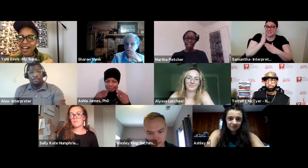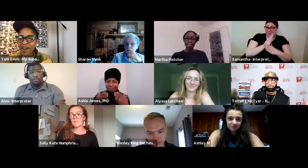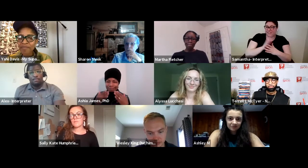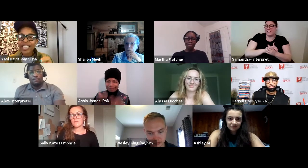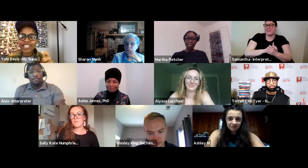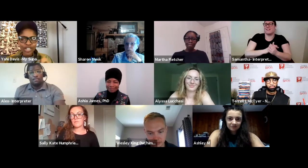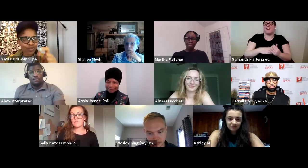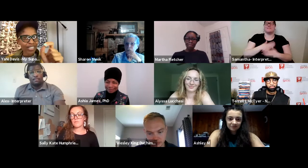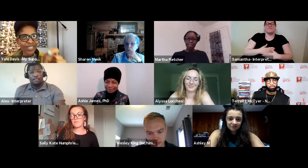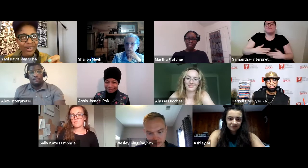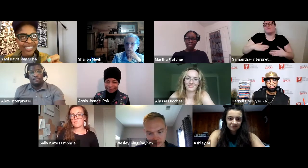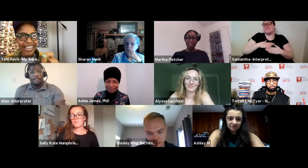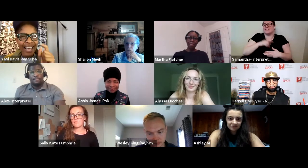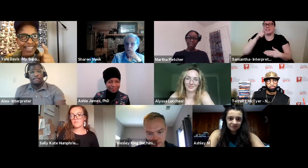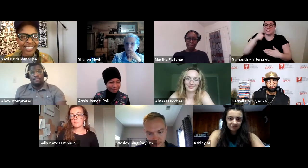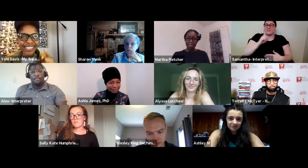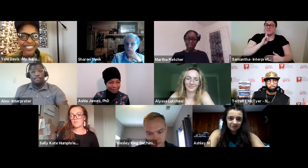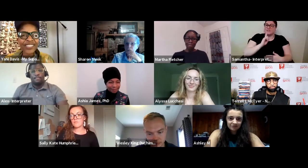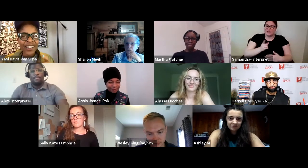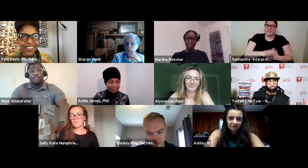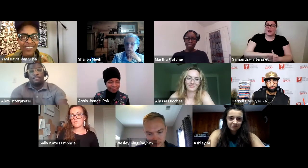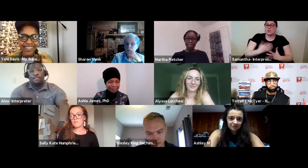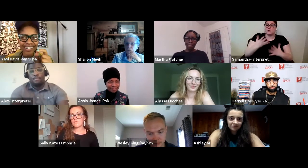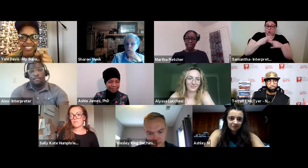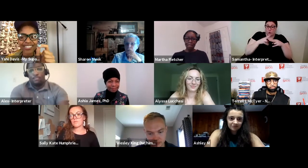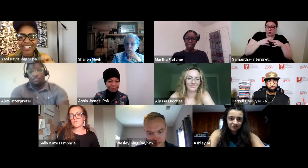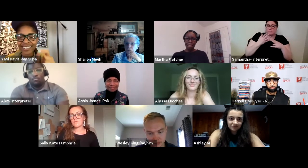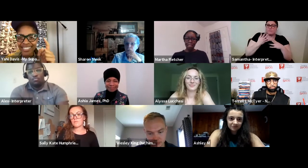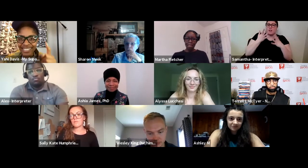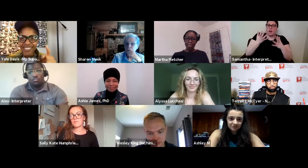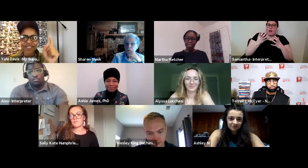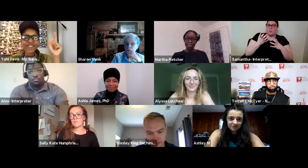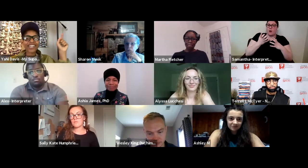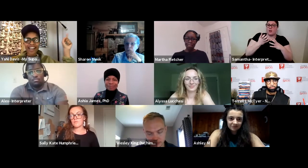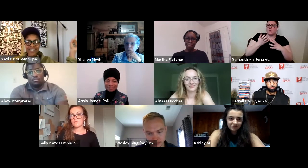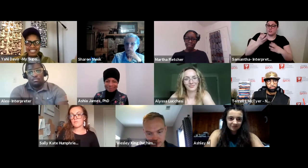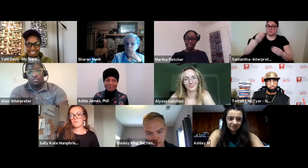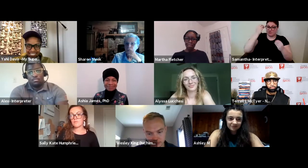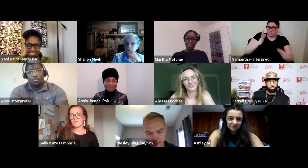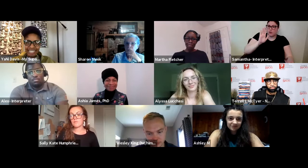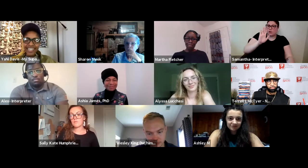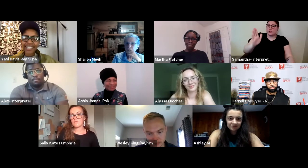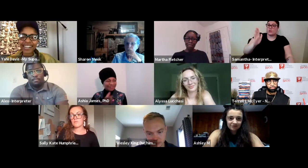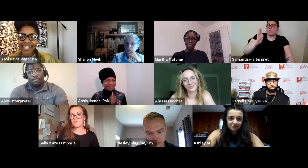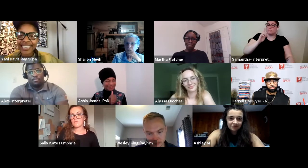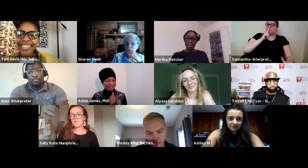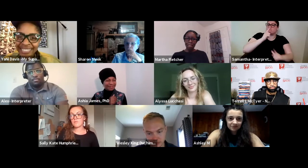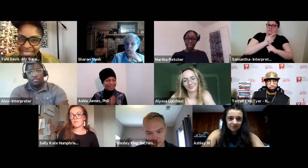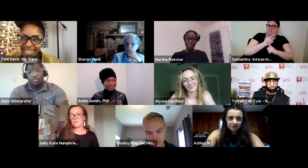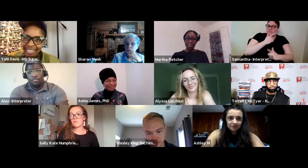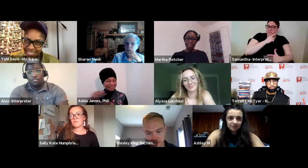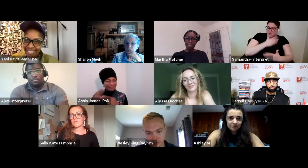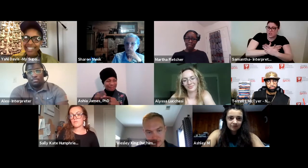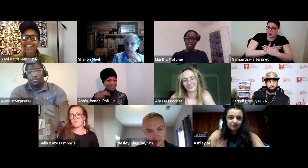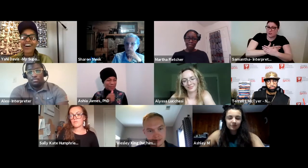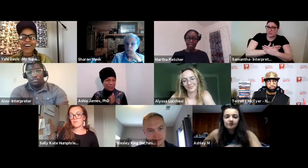world. Just really quickly, I actually do know your daughter Akila from when I was in